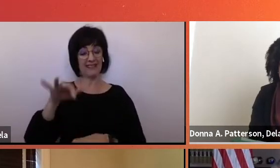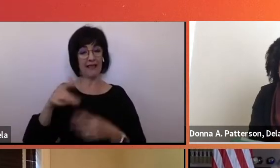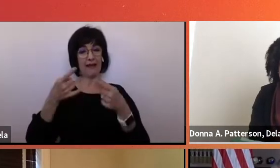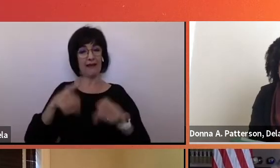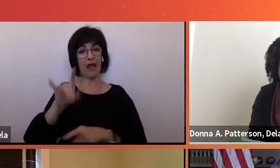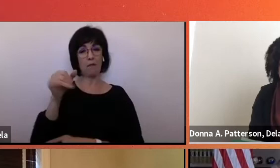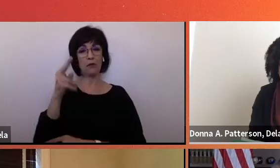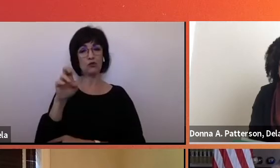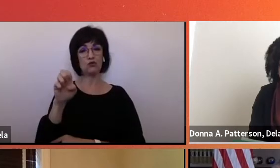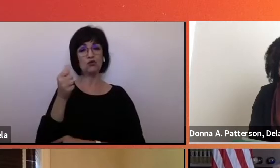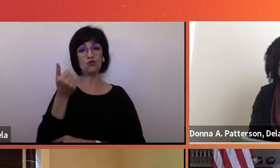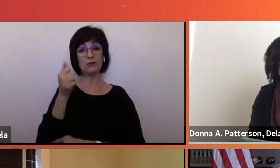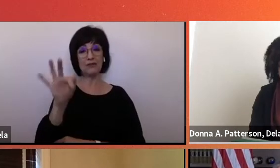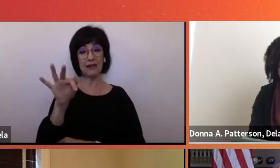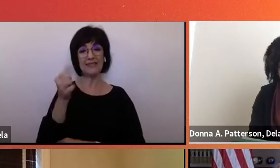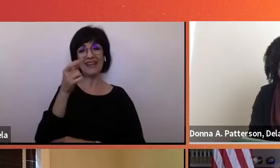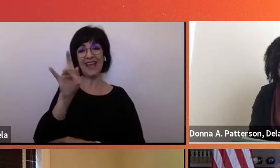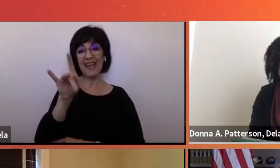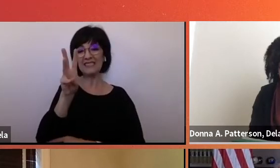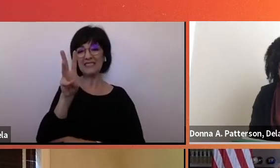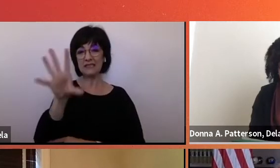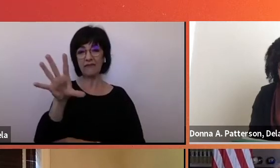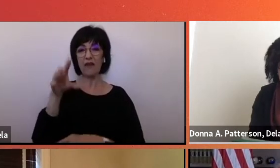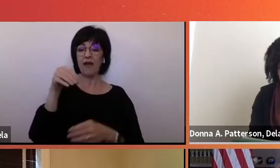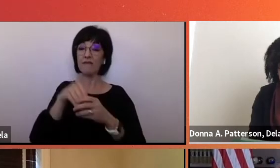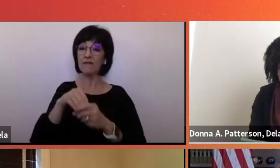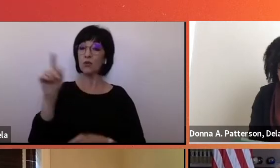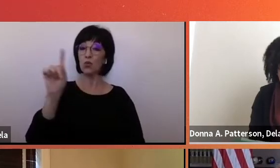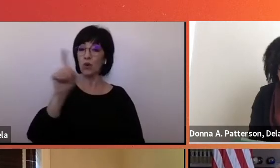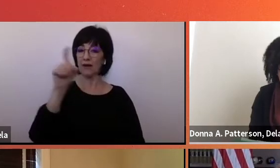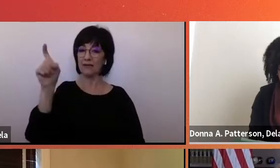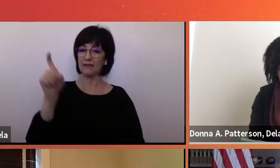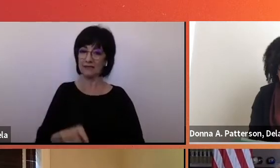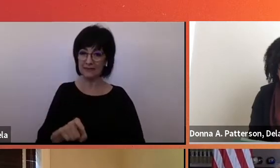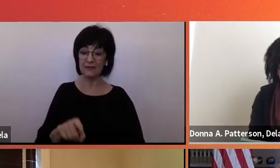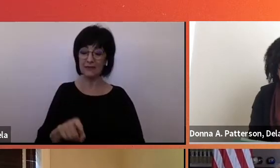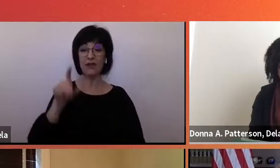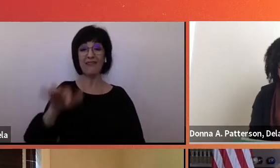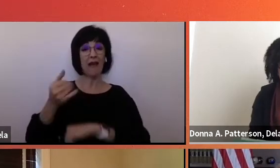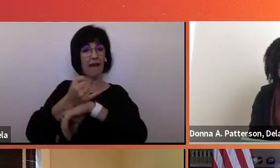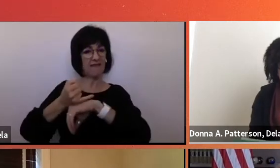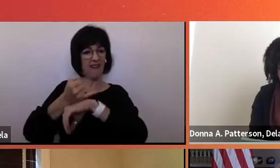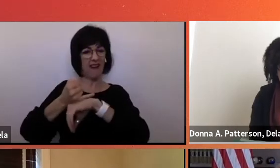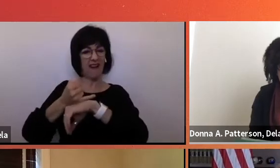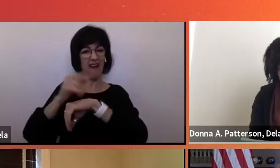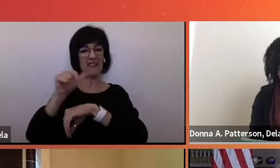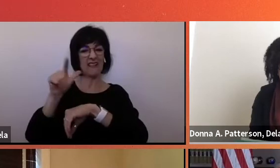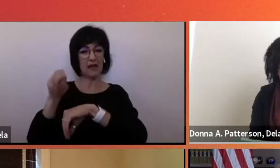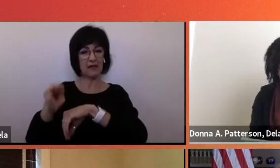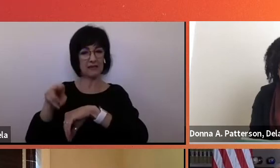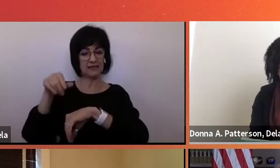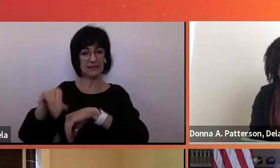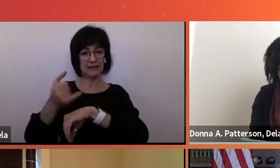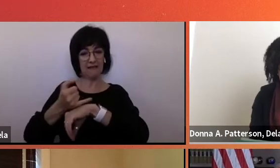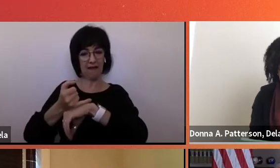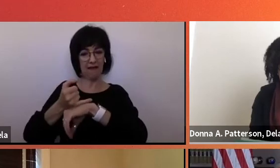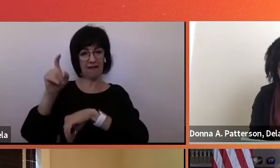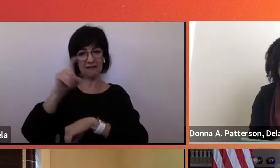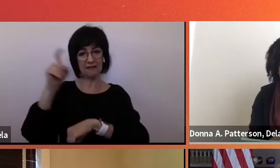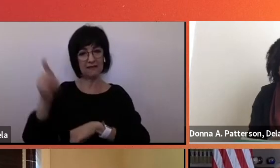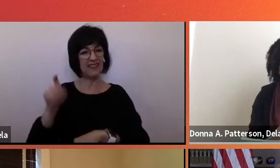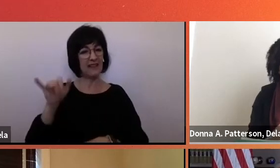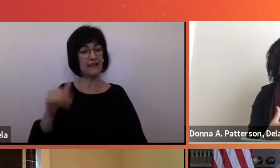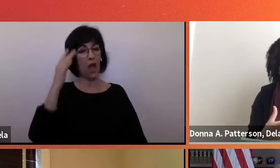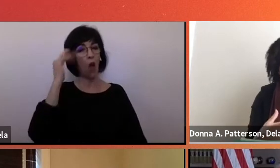on June 19th, 1865 in Galveston, Texas. Now, Galveston is an island. So that gives you some context of why it took so long. It